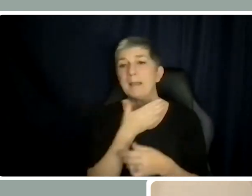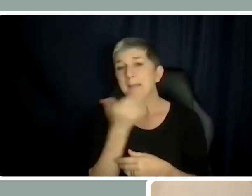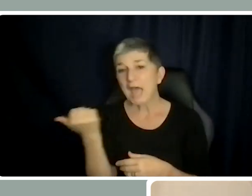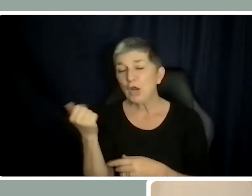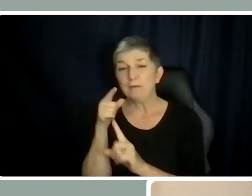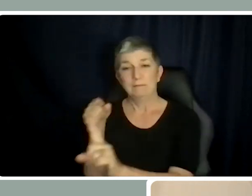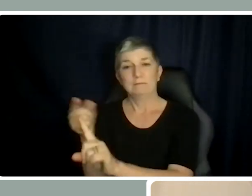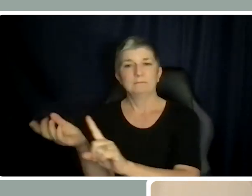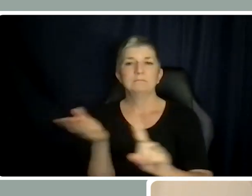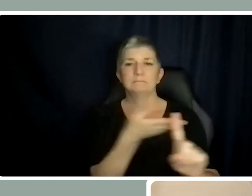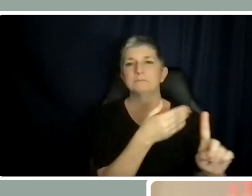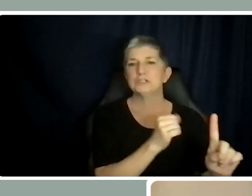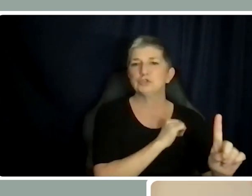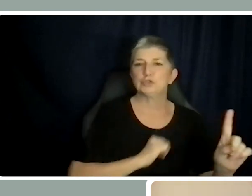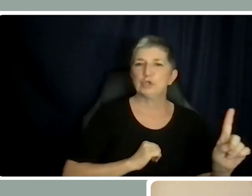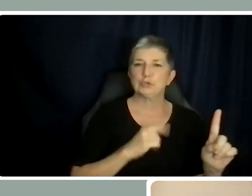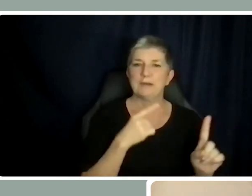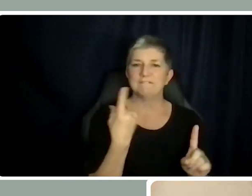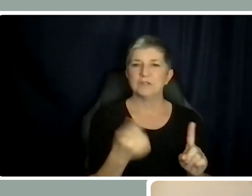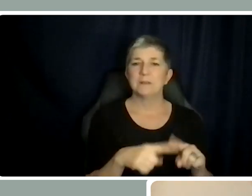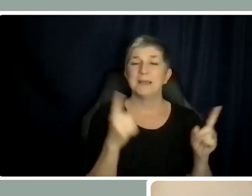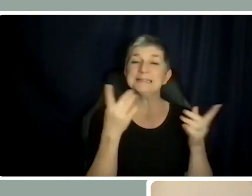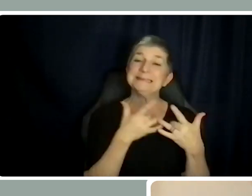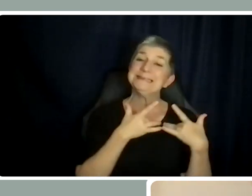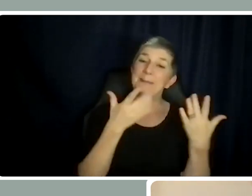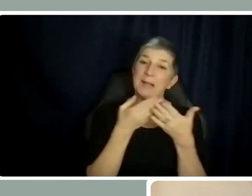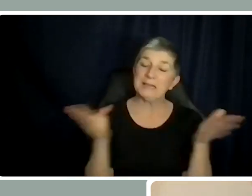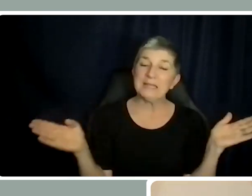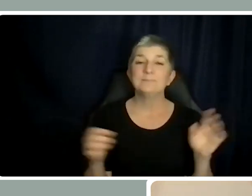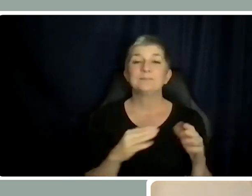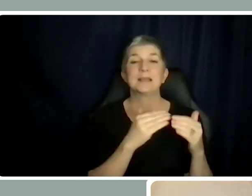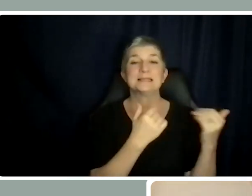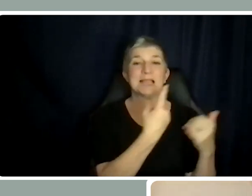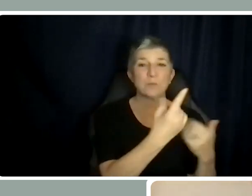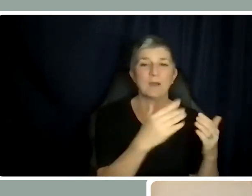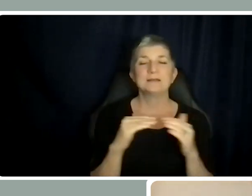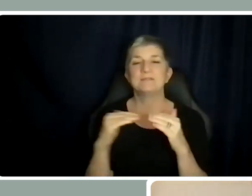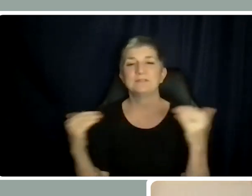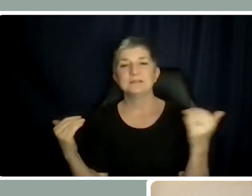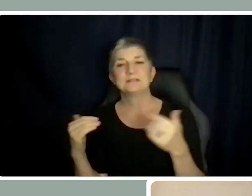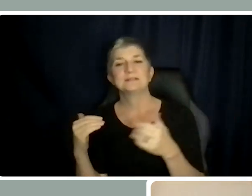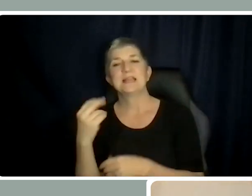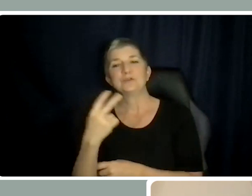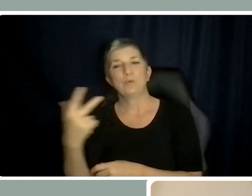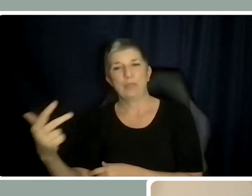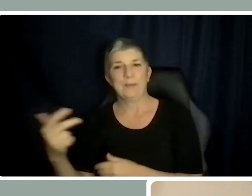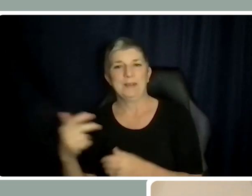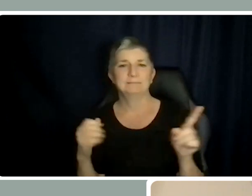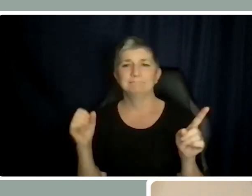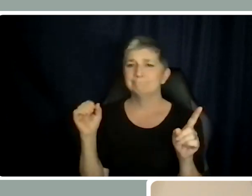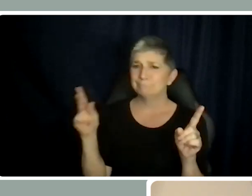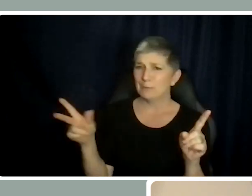best to have their surgery first. But as a broad guideline, we sort of break up stage 1 versus stage 2 and 3. Okay, that's